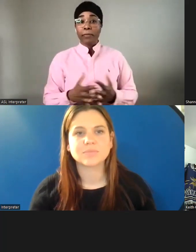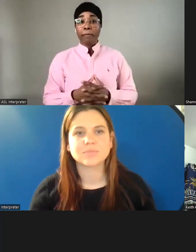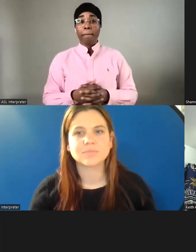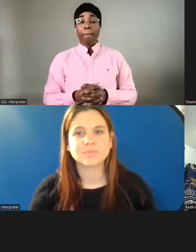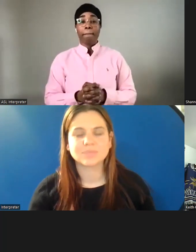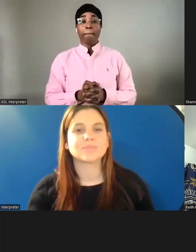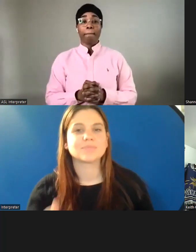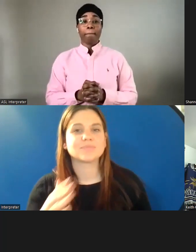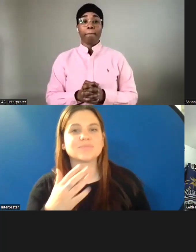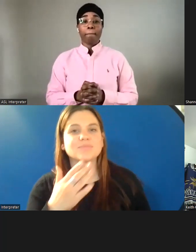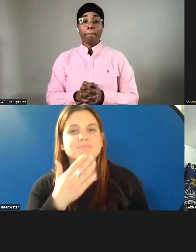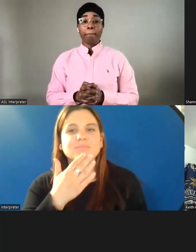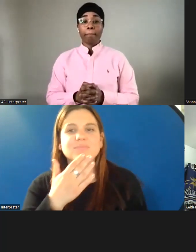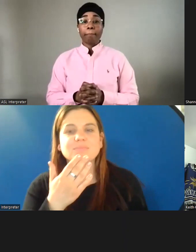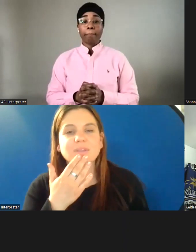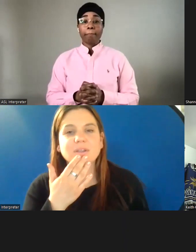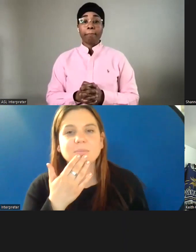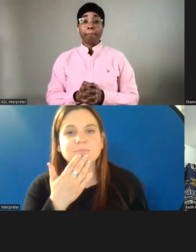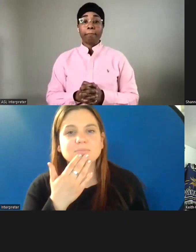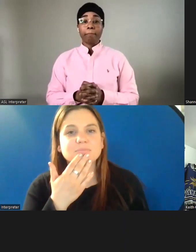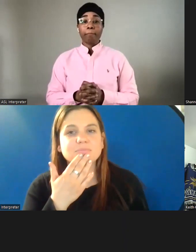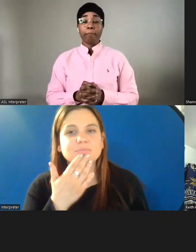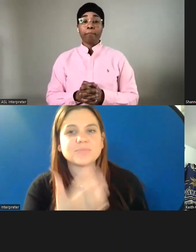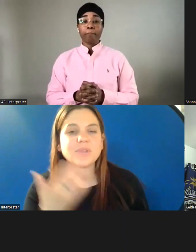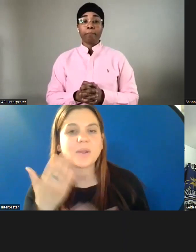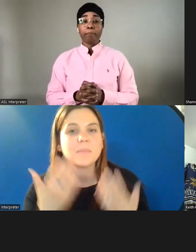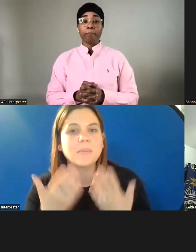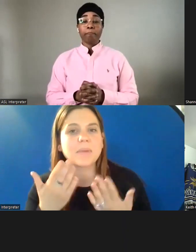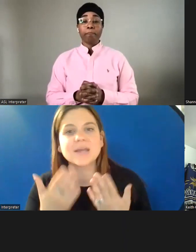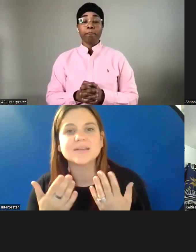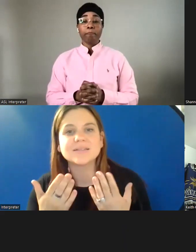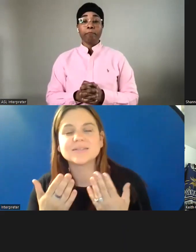Maybe something then more a little specific to